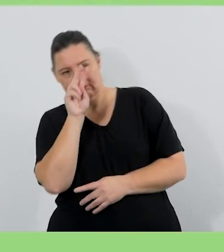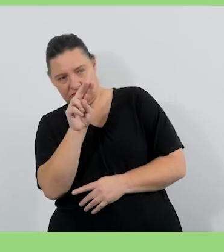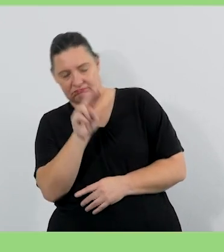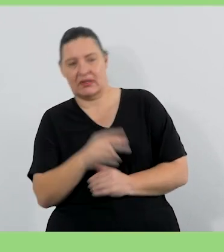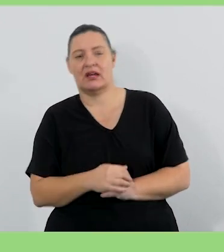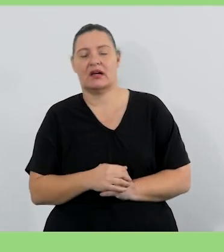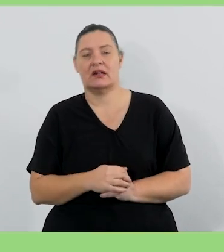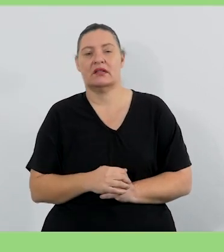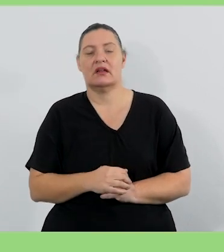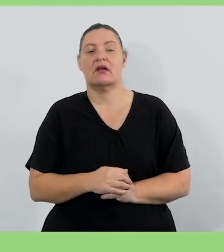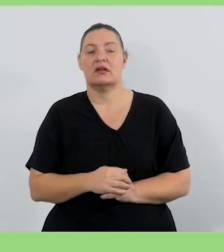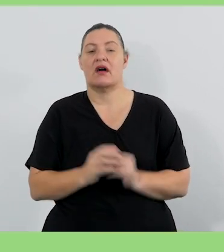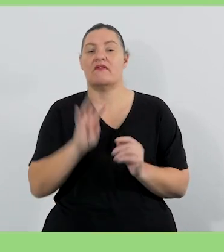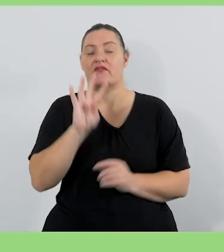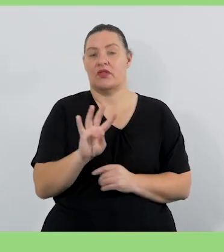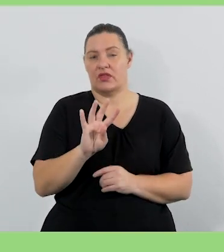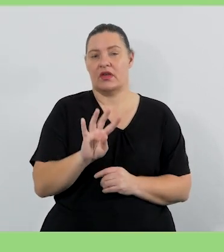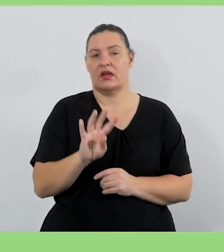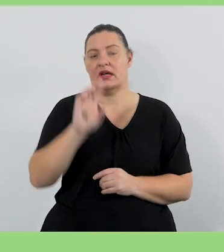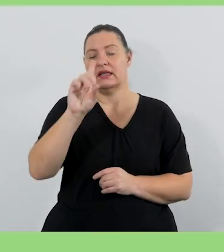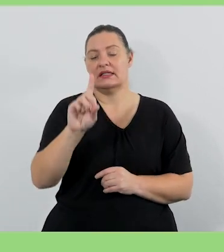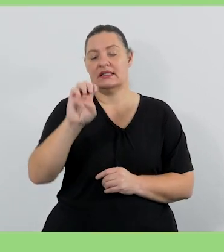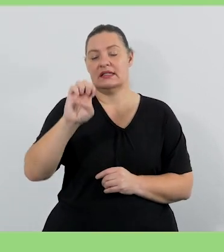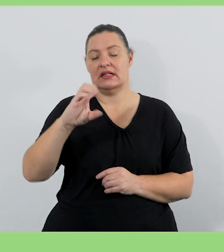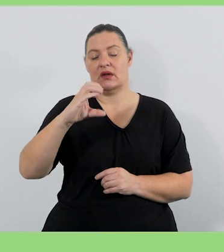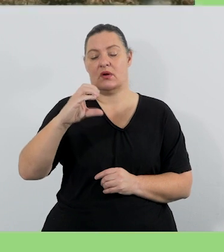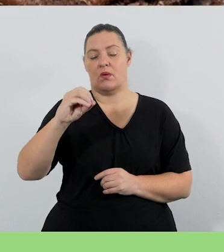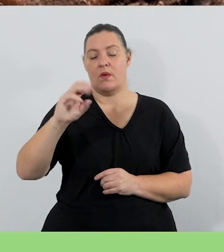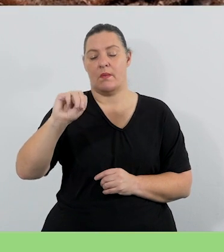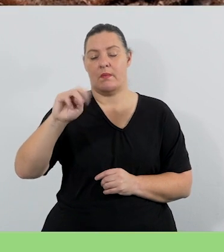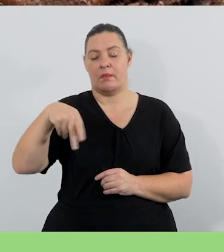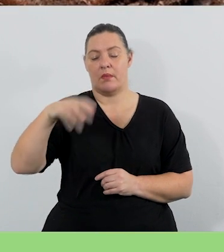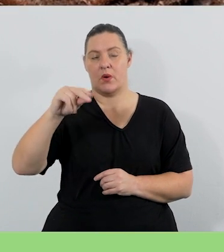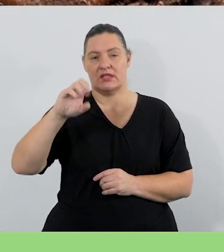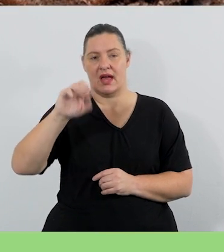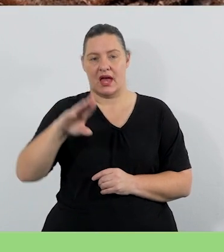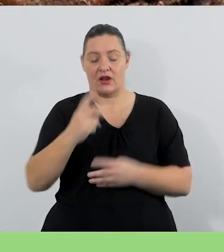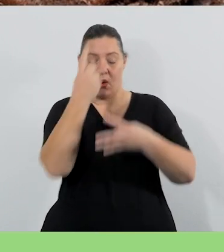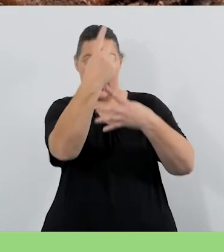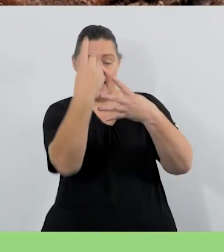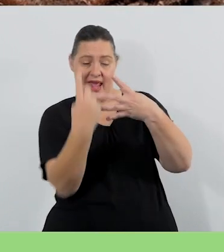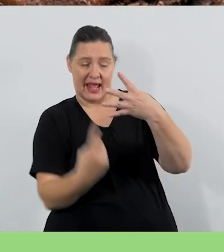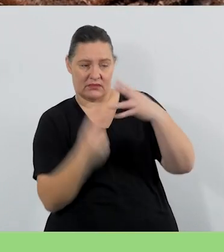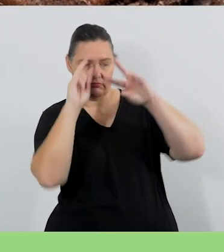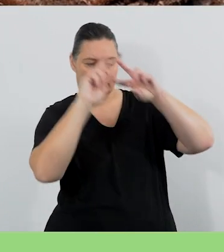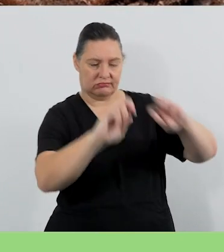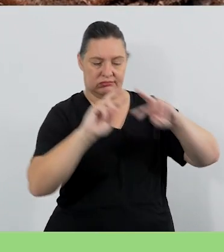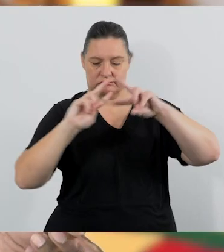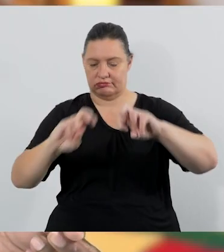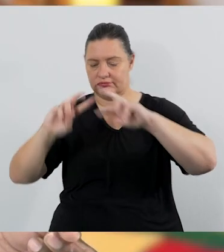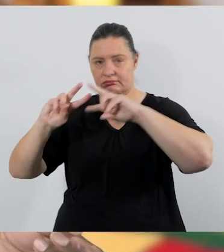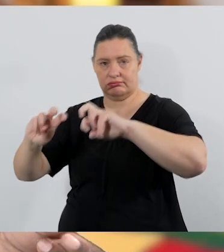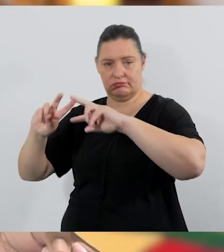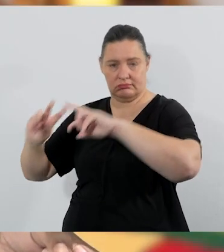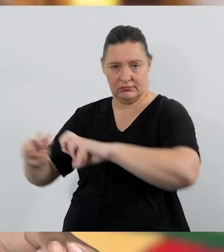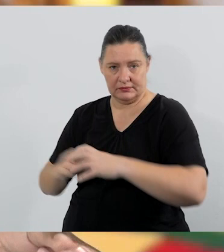watching. Then the 4th one is decomposers. Now we are going to look at each and every one of them in details. By the